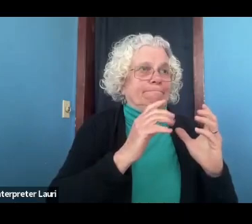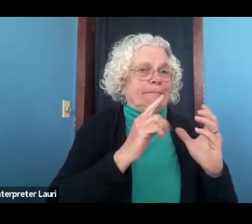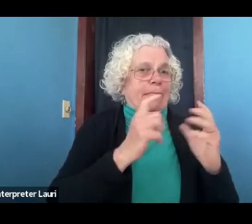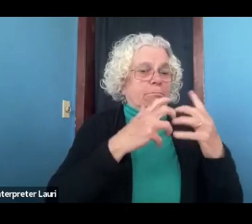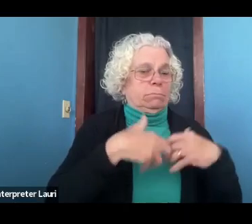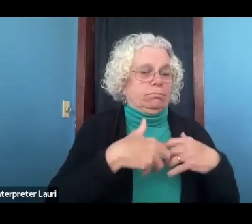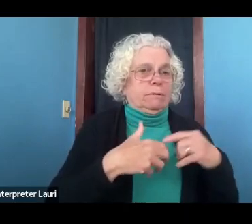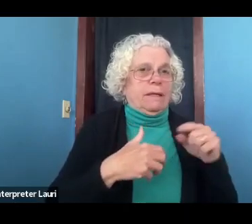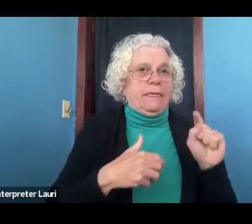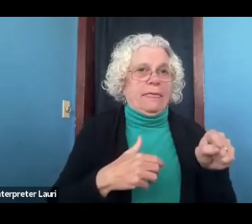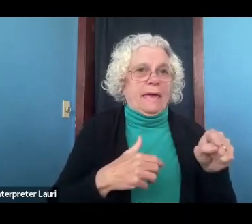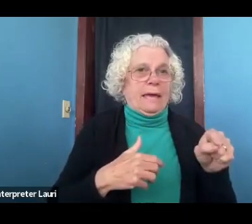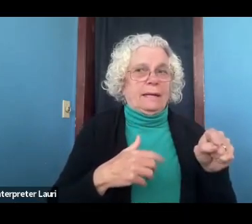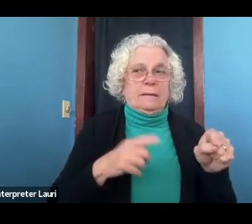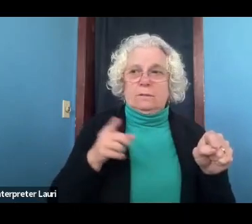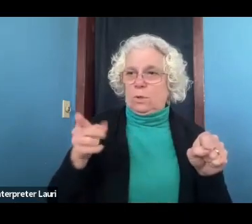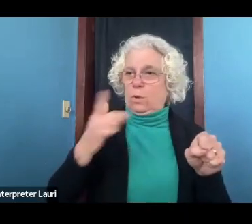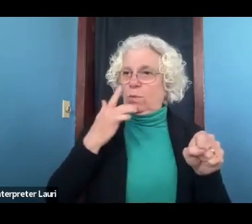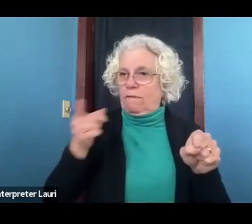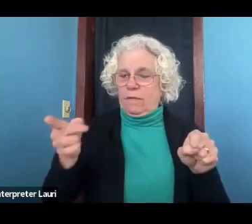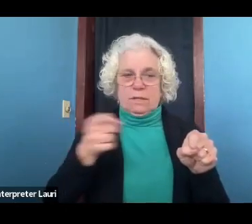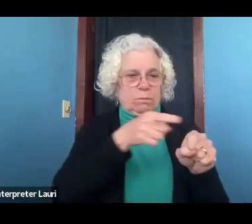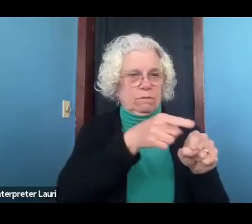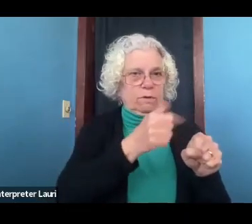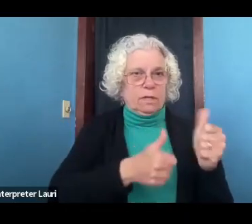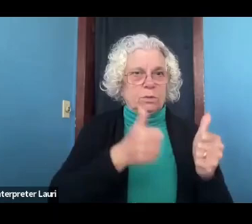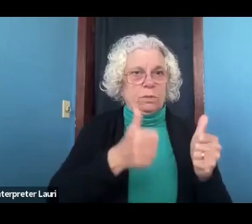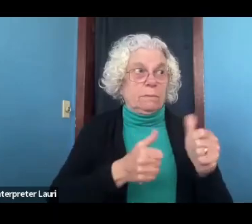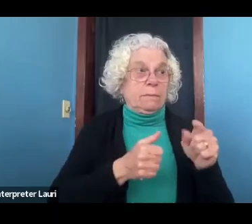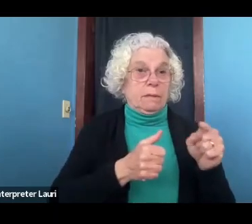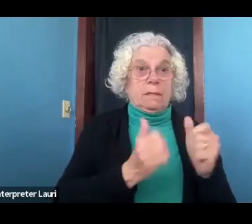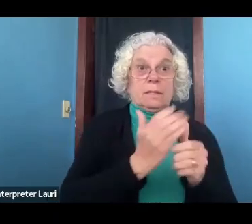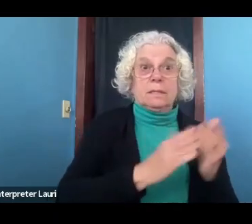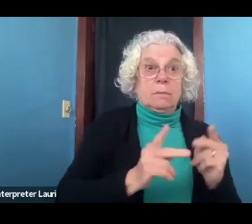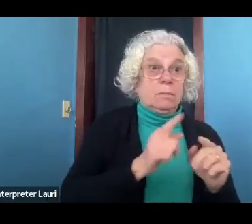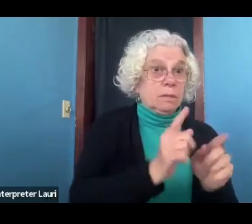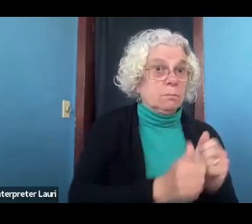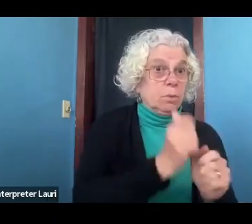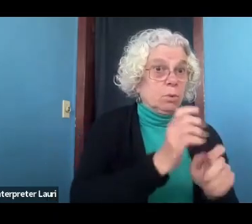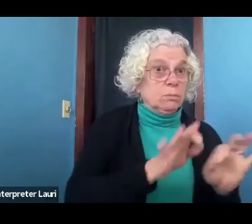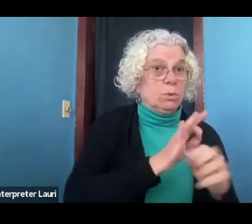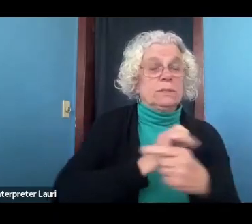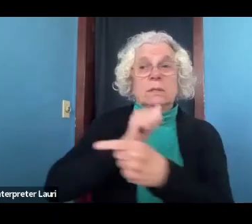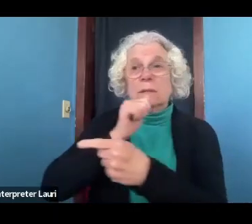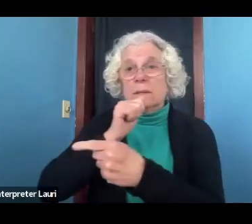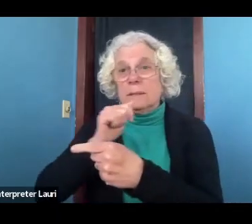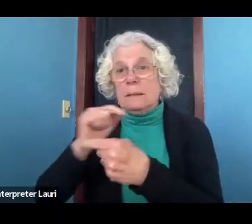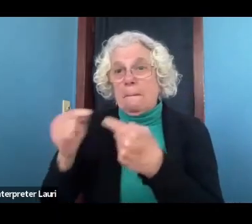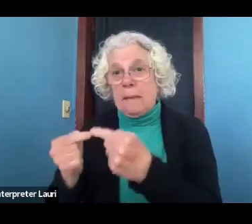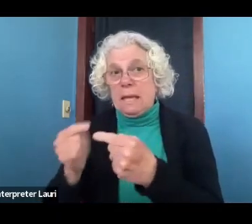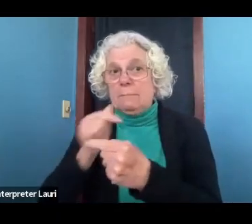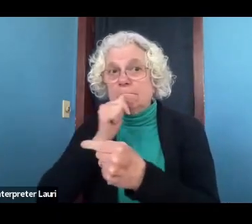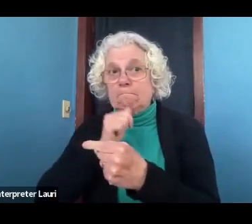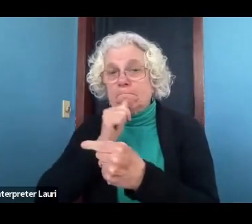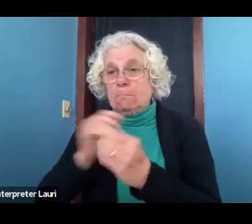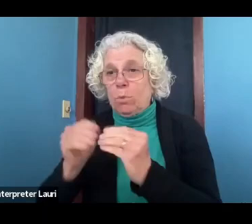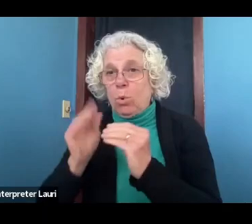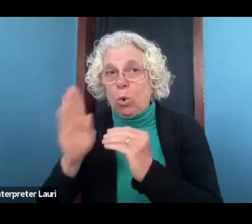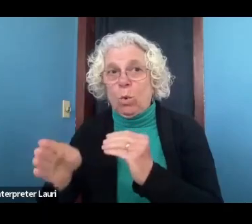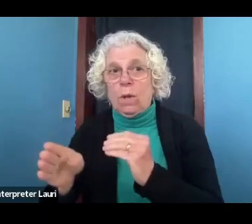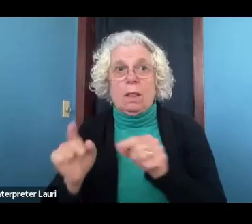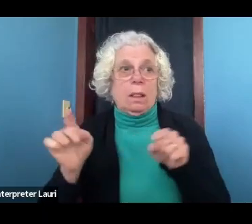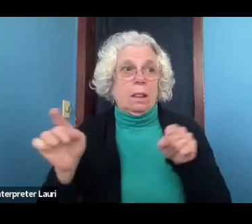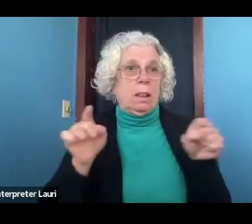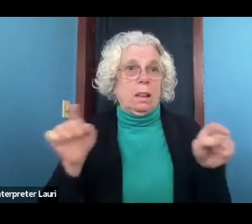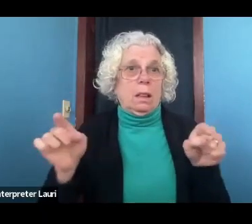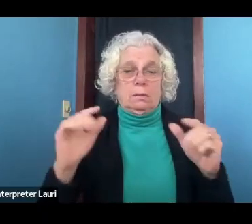about what your philosophy is. If you want to have more communication than not,